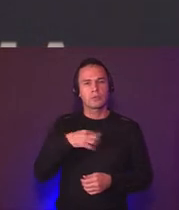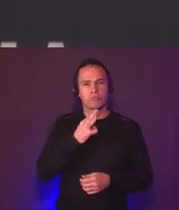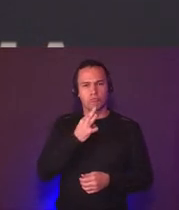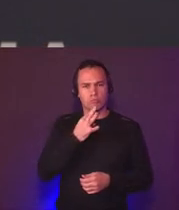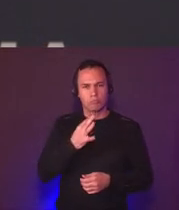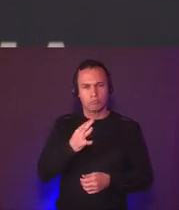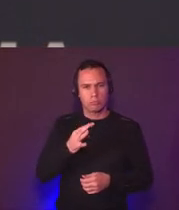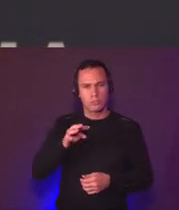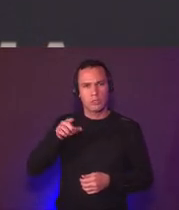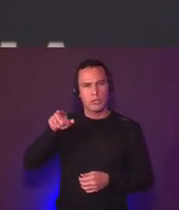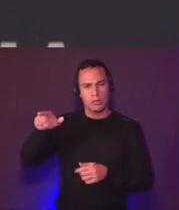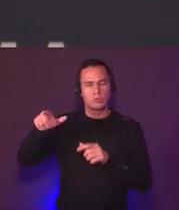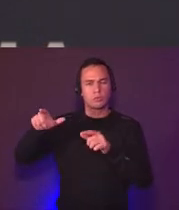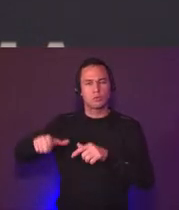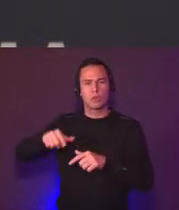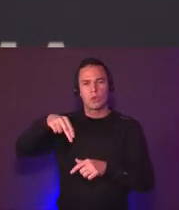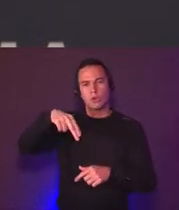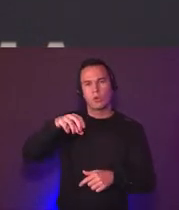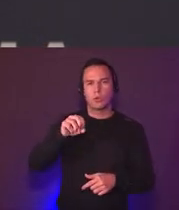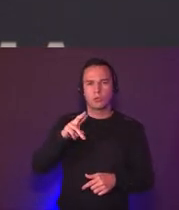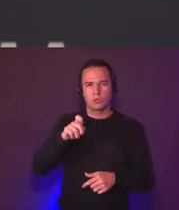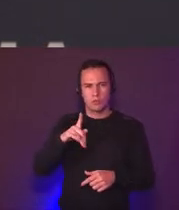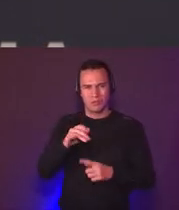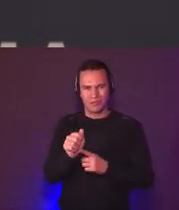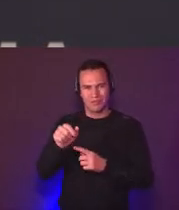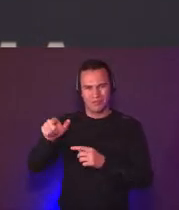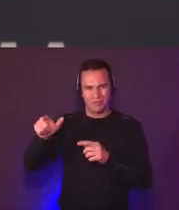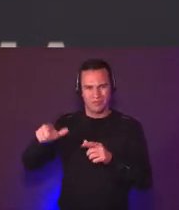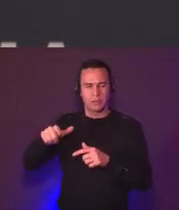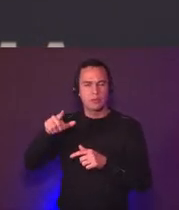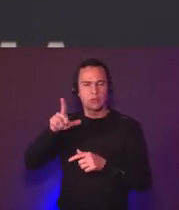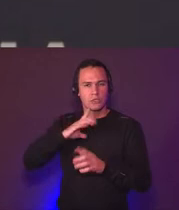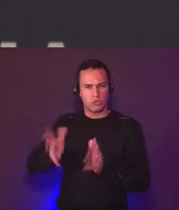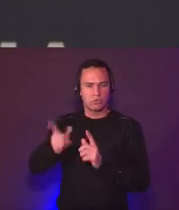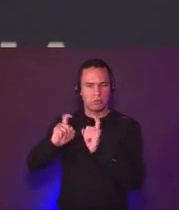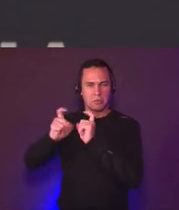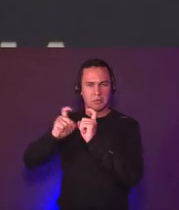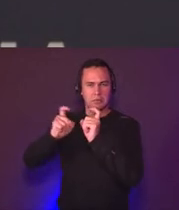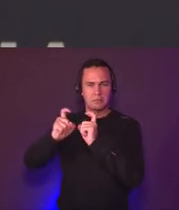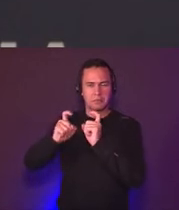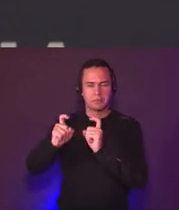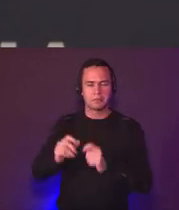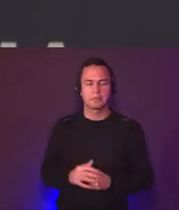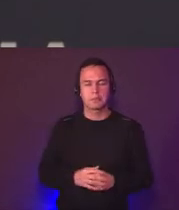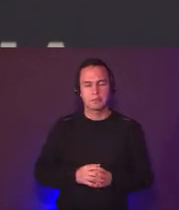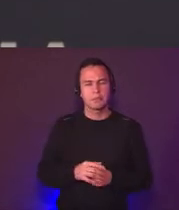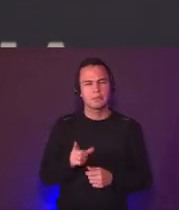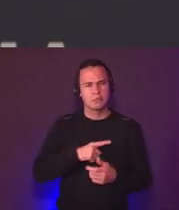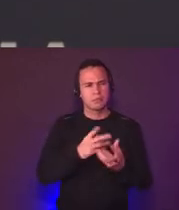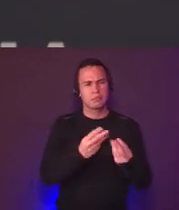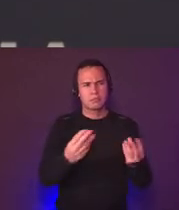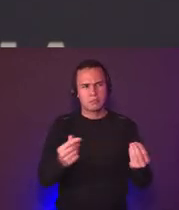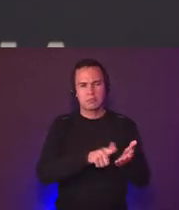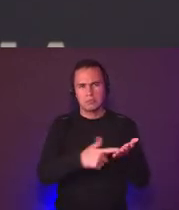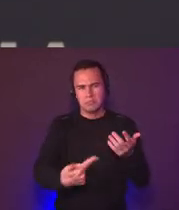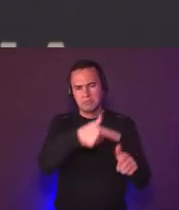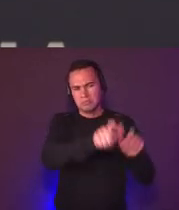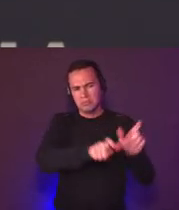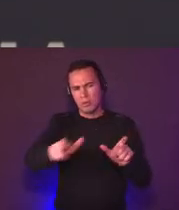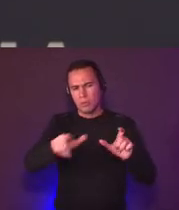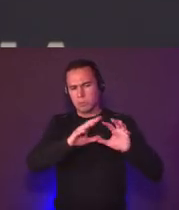an ICIJ meeting. Among so many great journalists from all over the